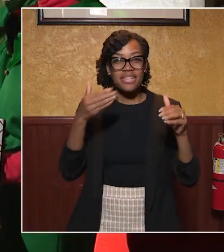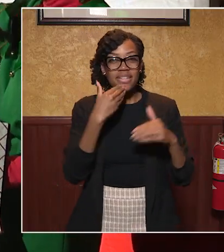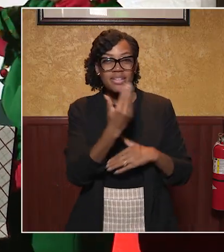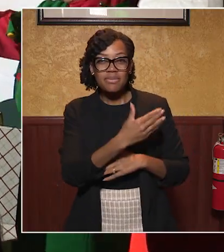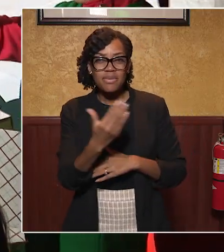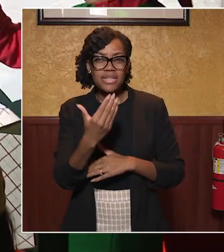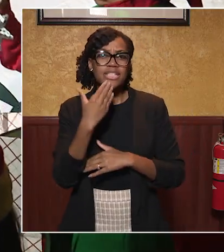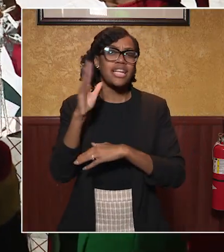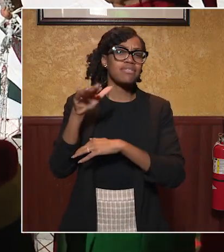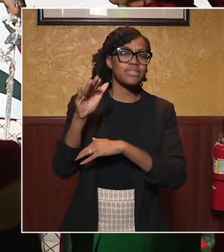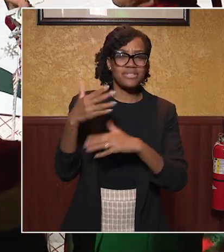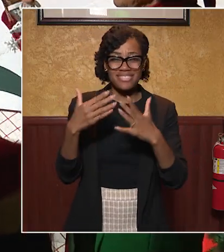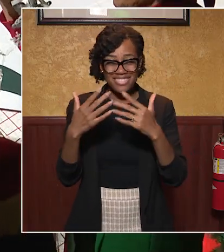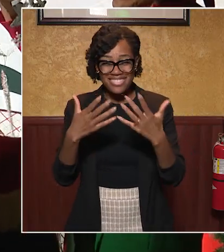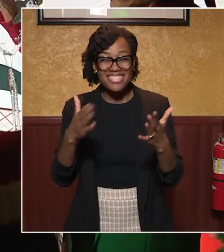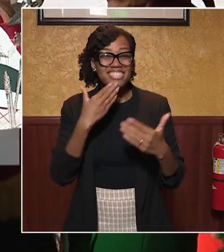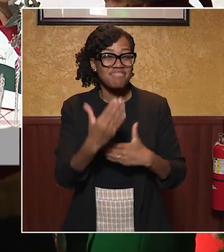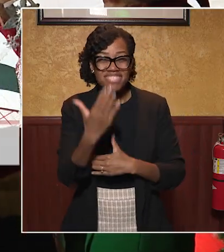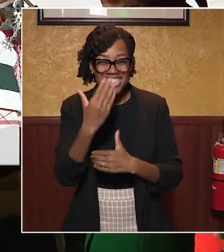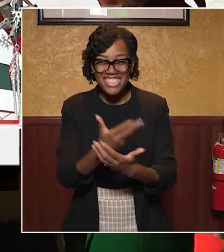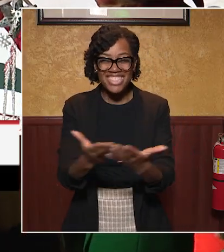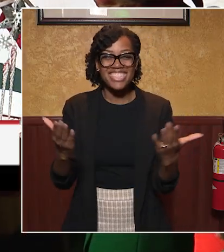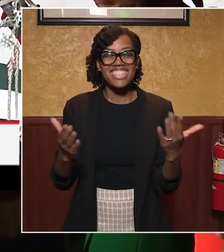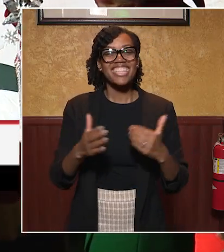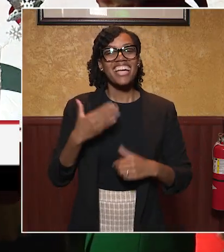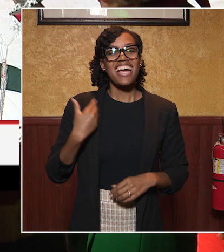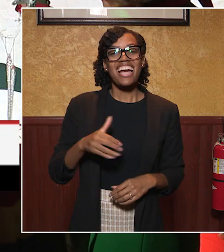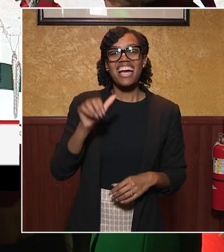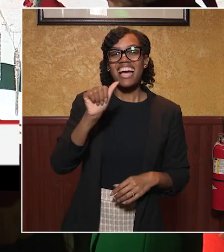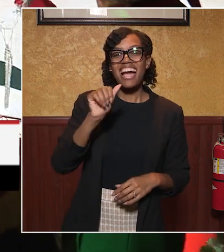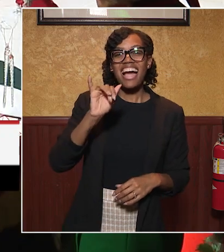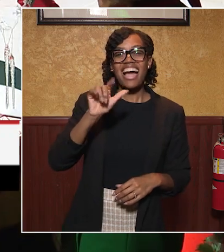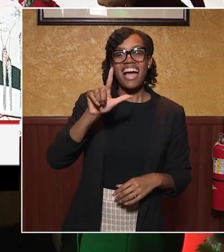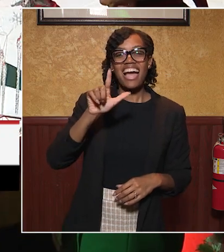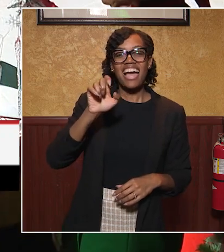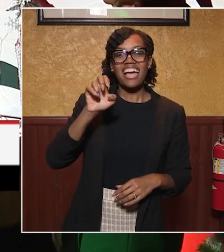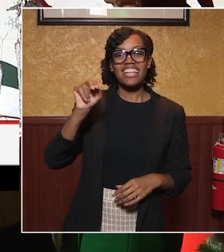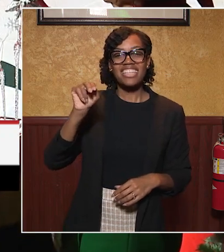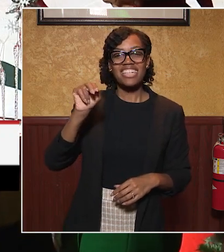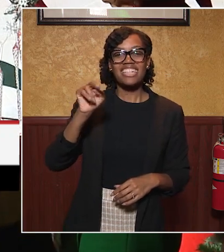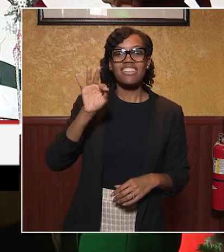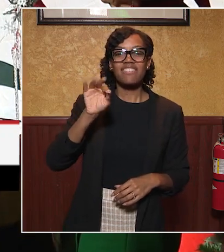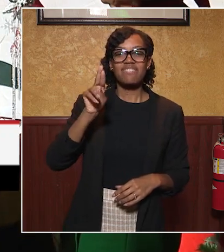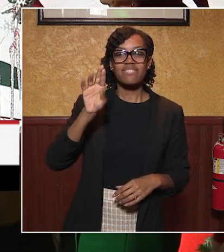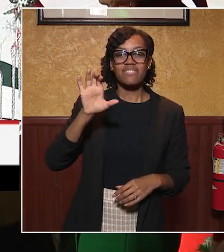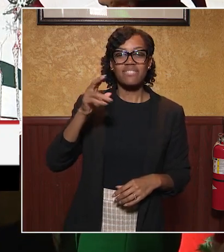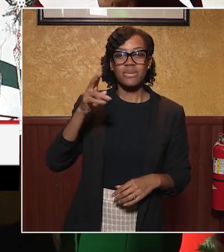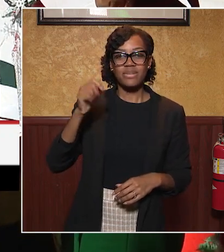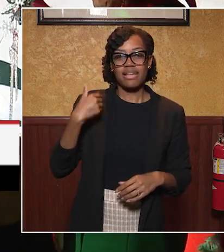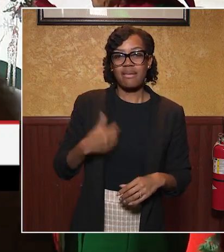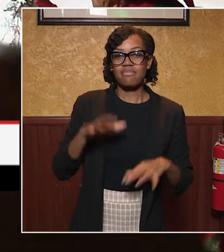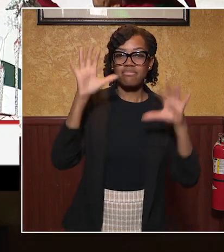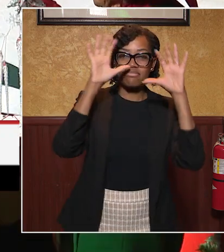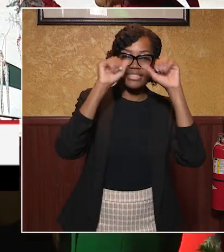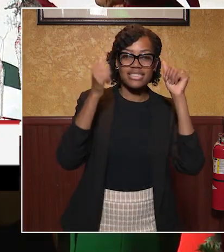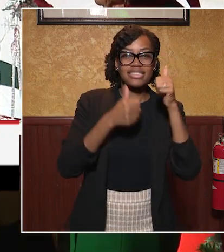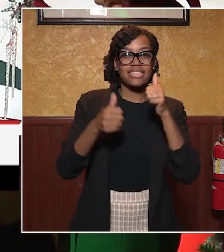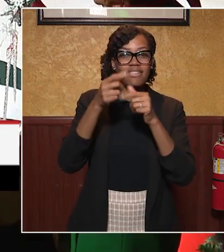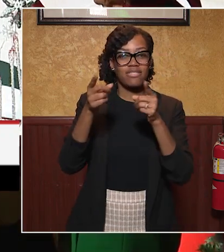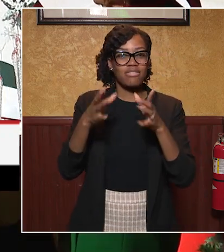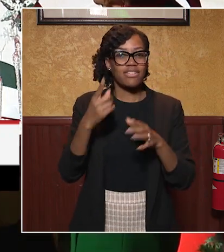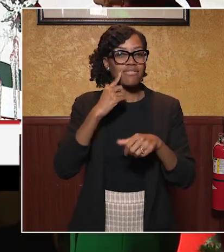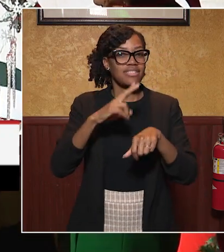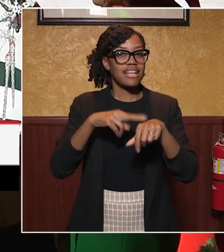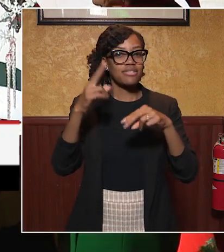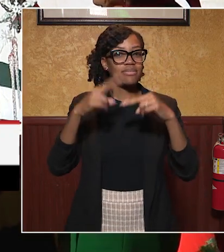It might be afternoon by now. Good morning, everybody. I'm Eileen Fuchs. I'm President and Executive Director of the National Building Museum. And just, again, thank you to Mayor